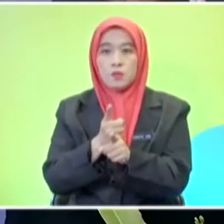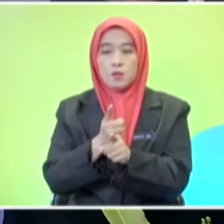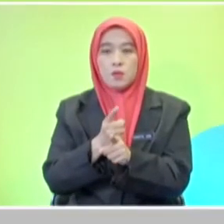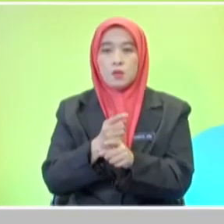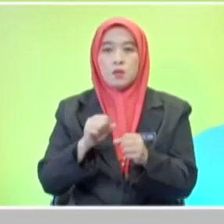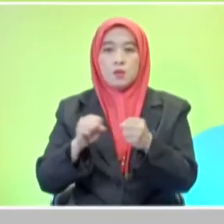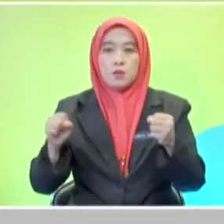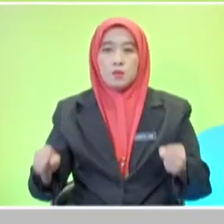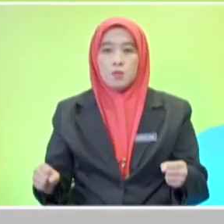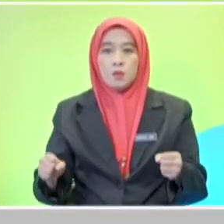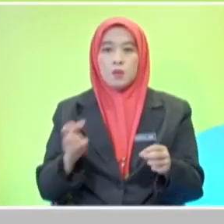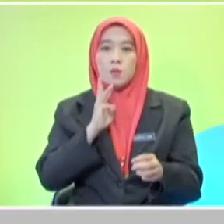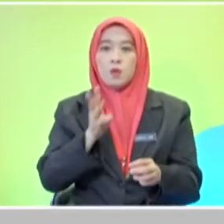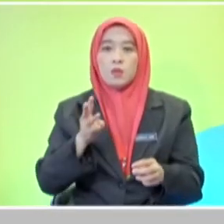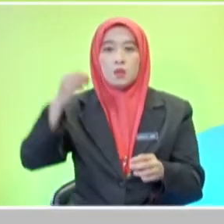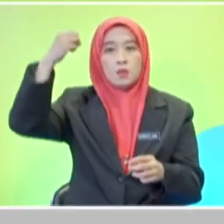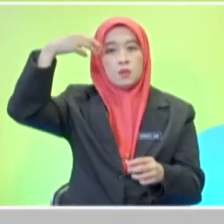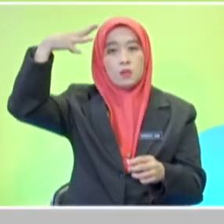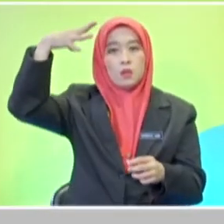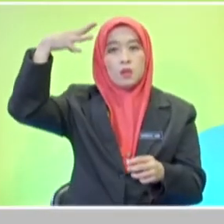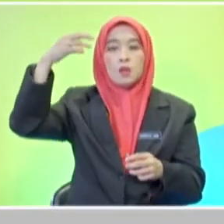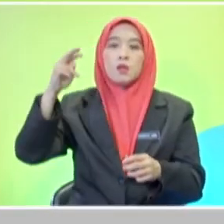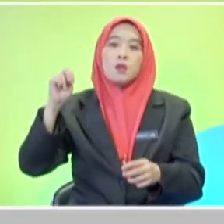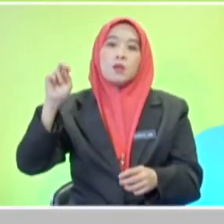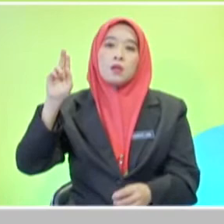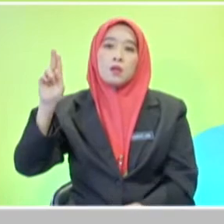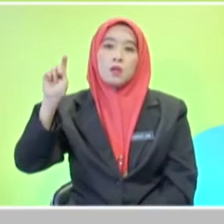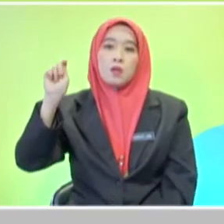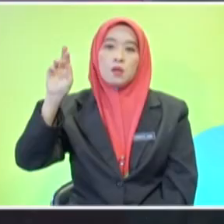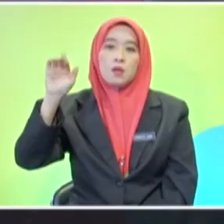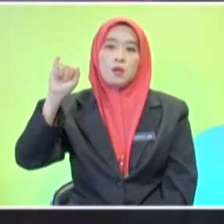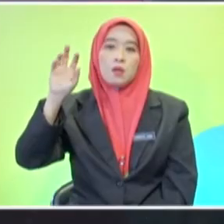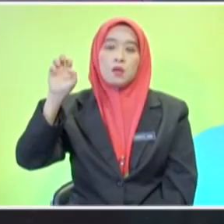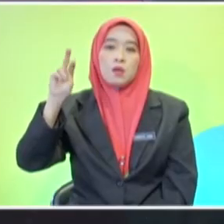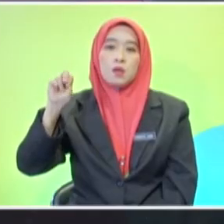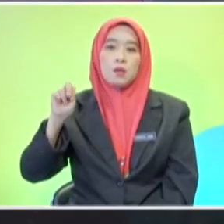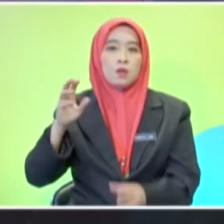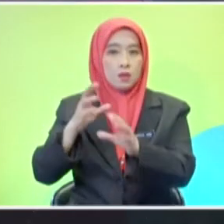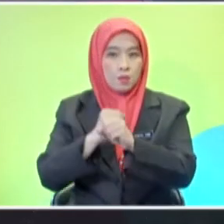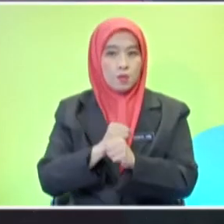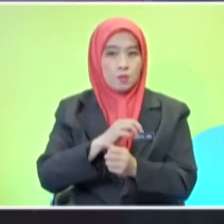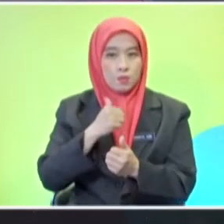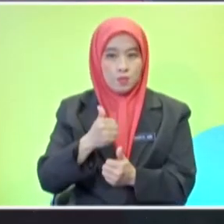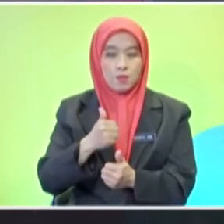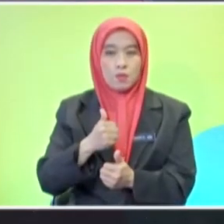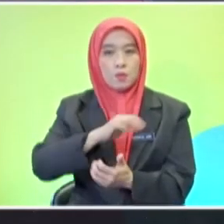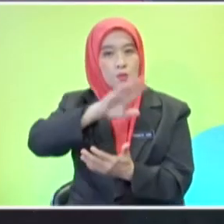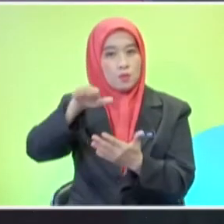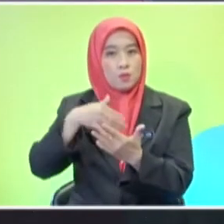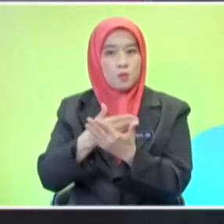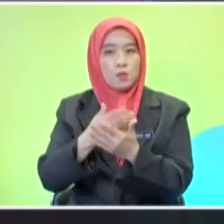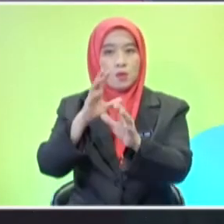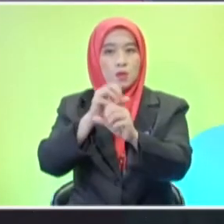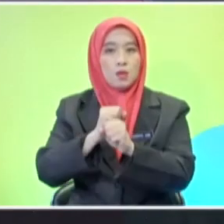Space, water, sunlight, and nutrient. Wow, they got it perfect and on point, Yes. Mr. Q. So all of them deserve